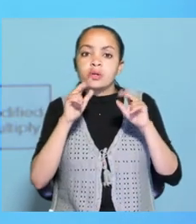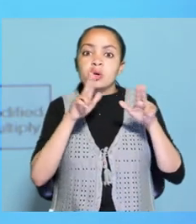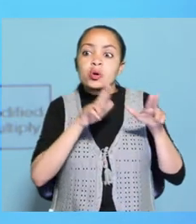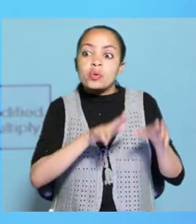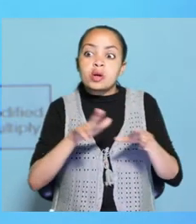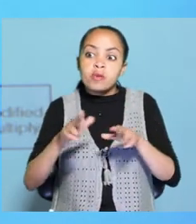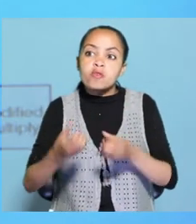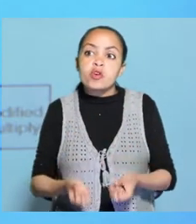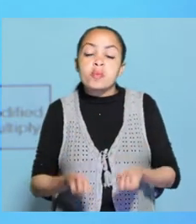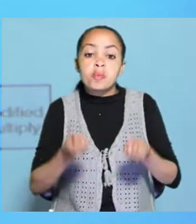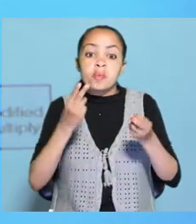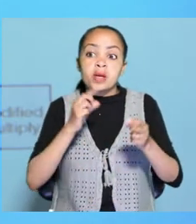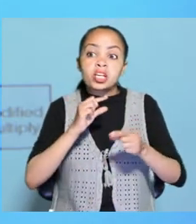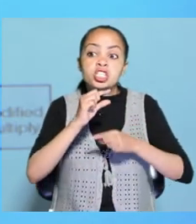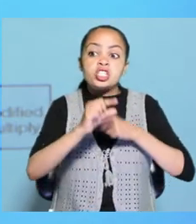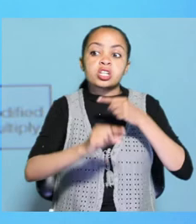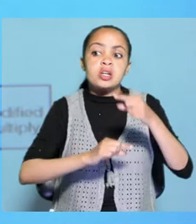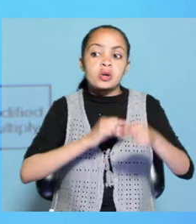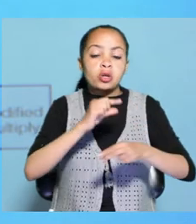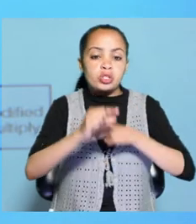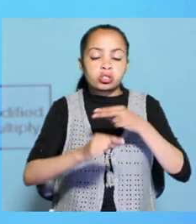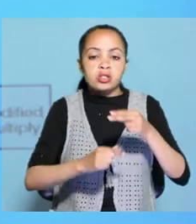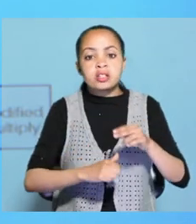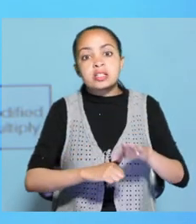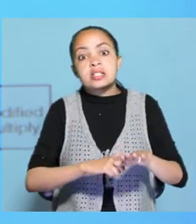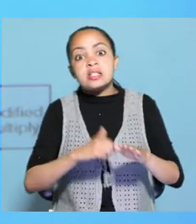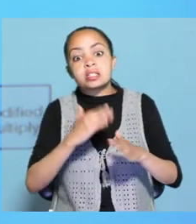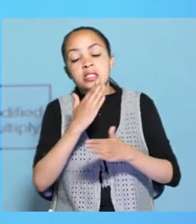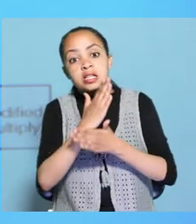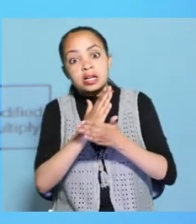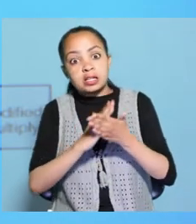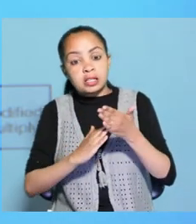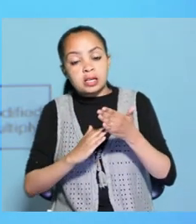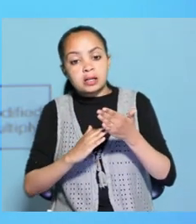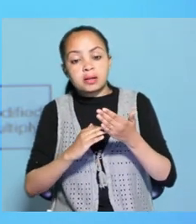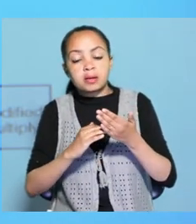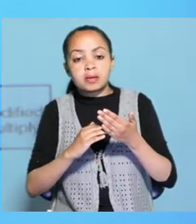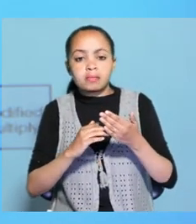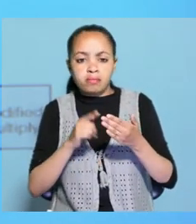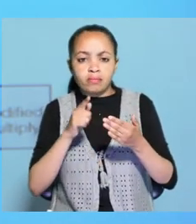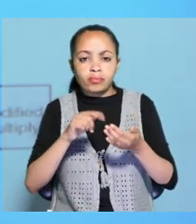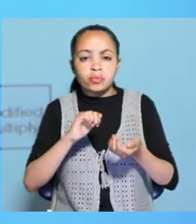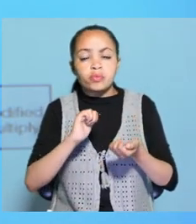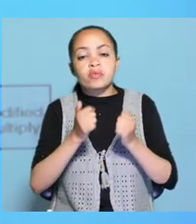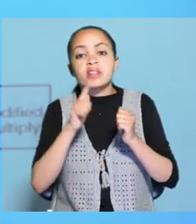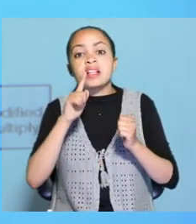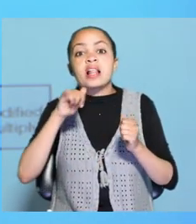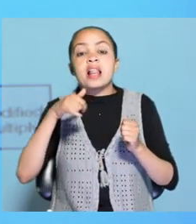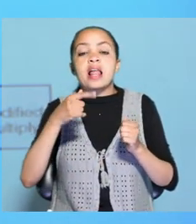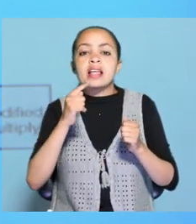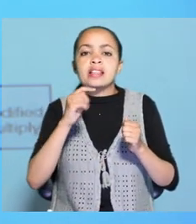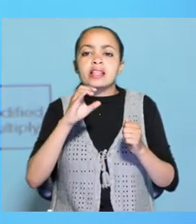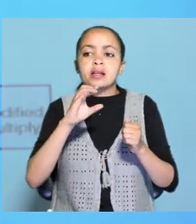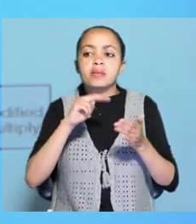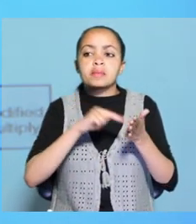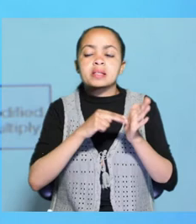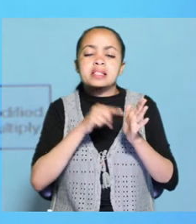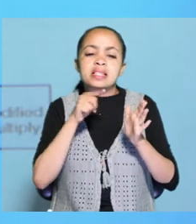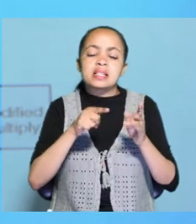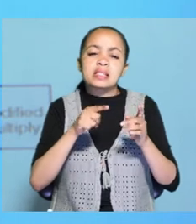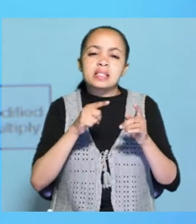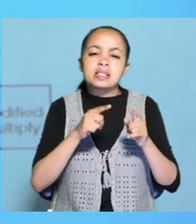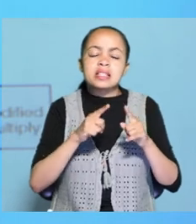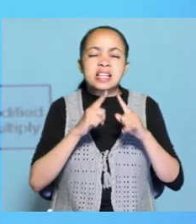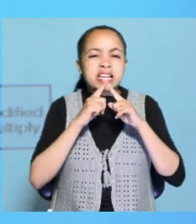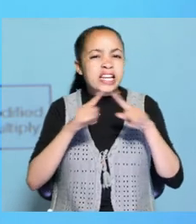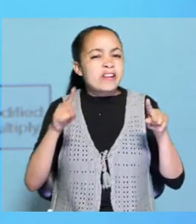many generations until certain factor maintained and convert to that of a lytic means. This is a critical